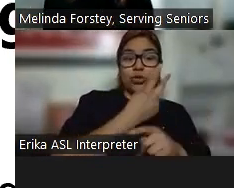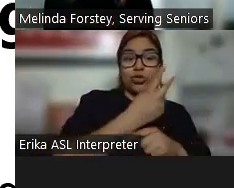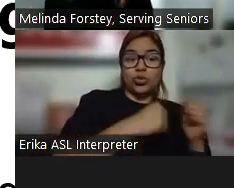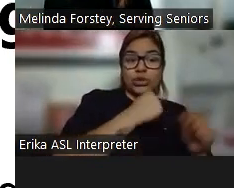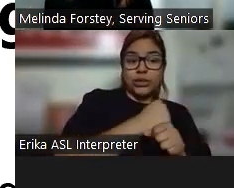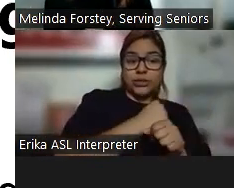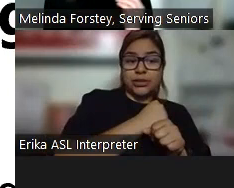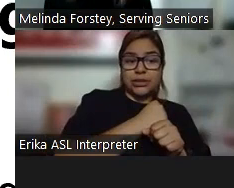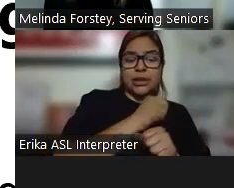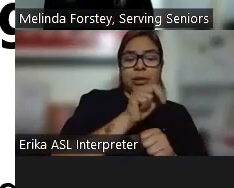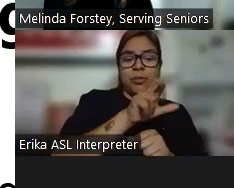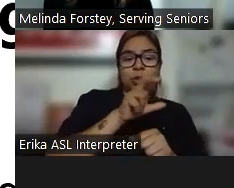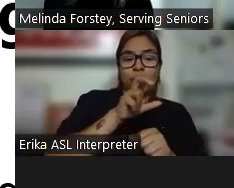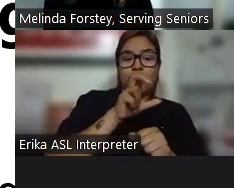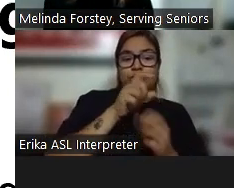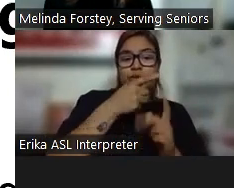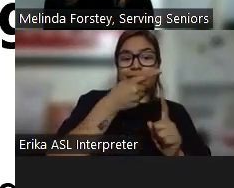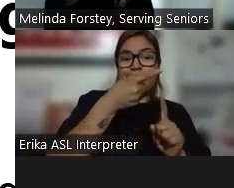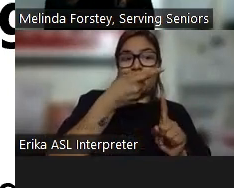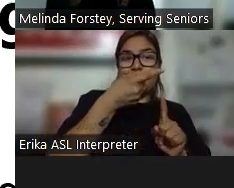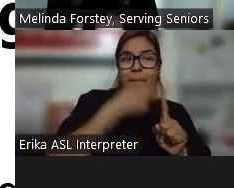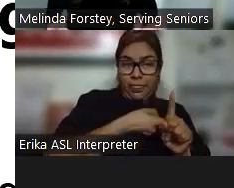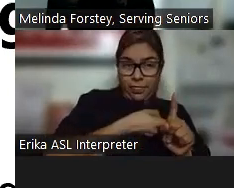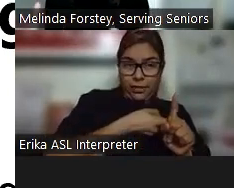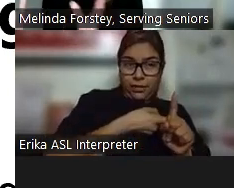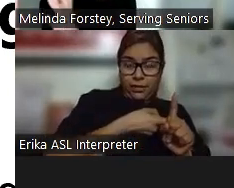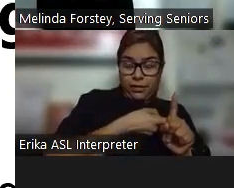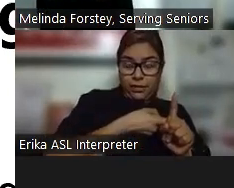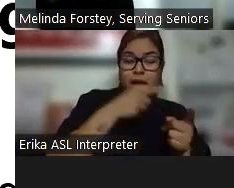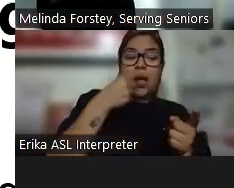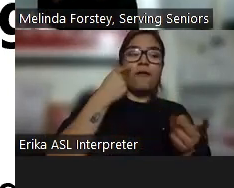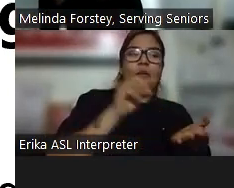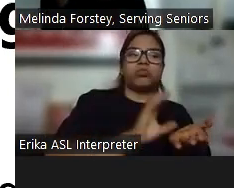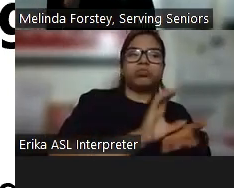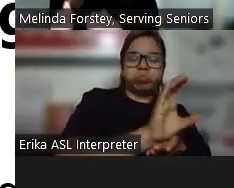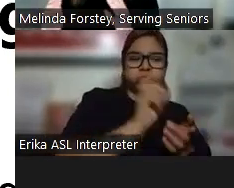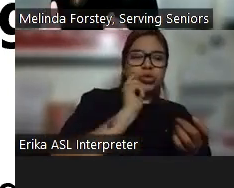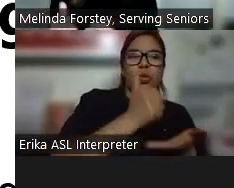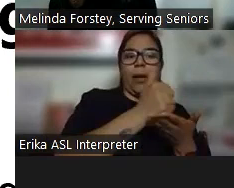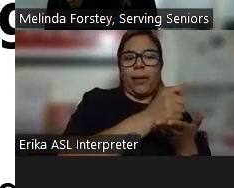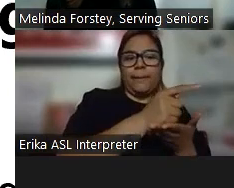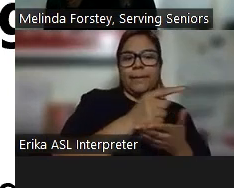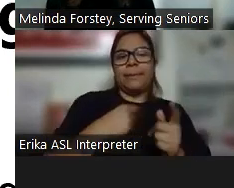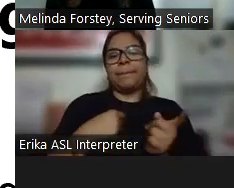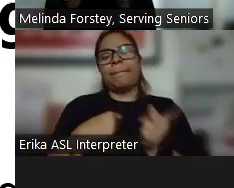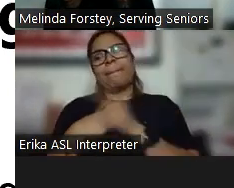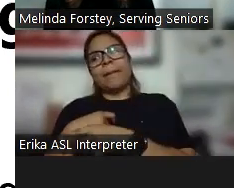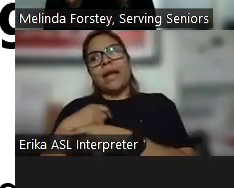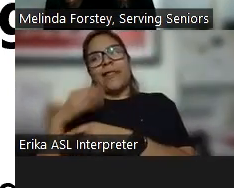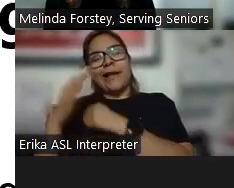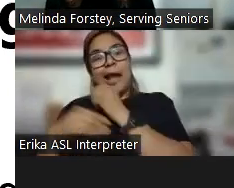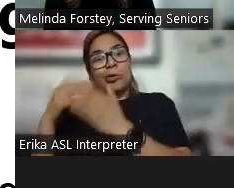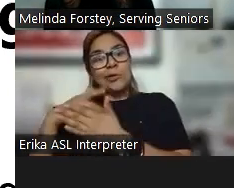using a $300 a month flat rental subsidy, while the county's program is a little bit shorter, about